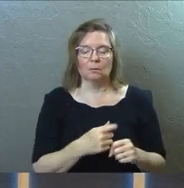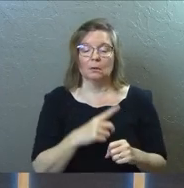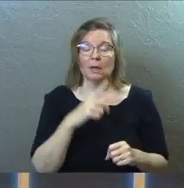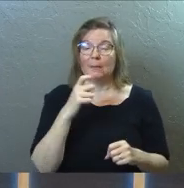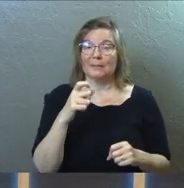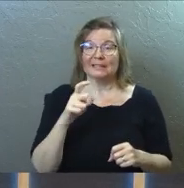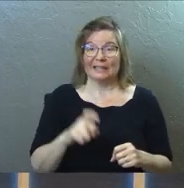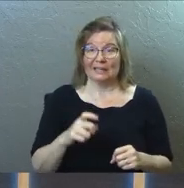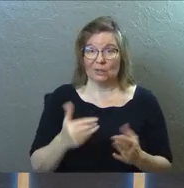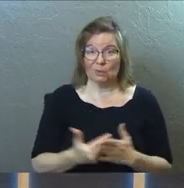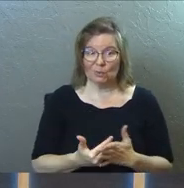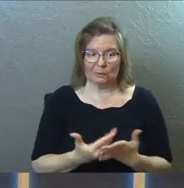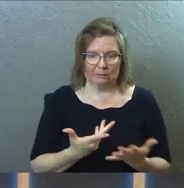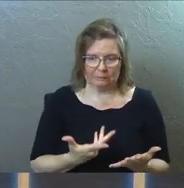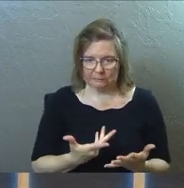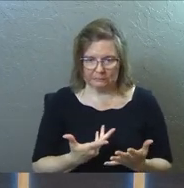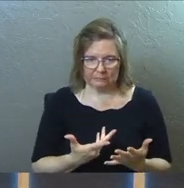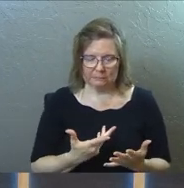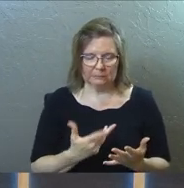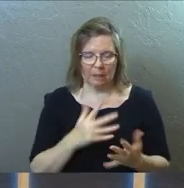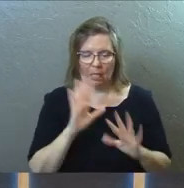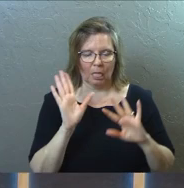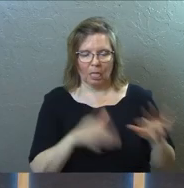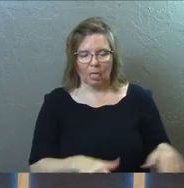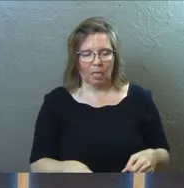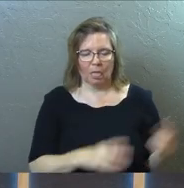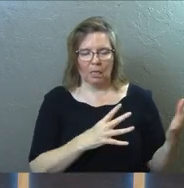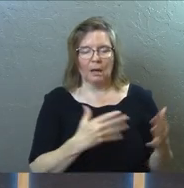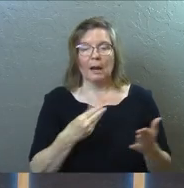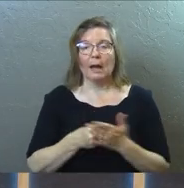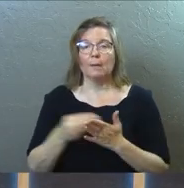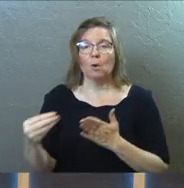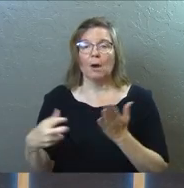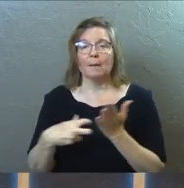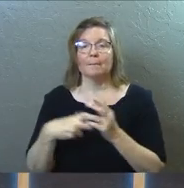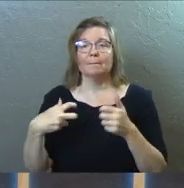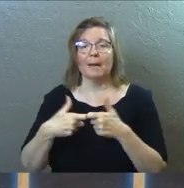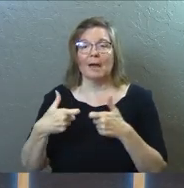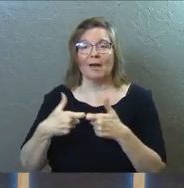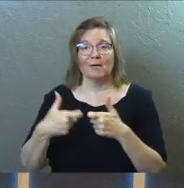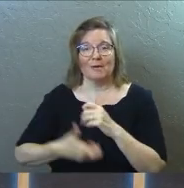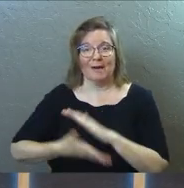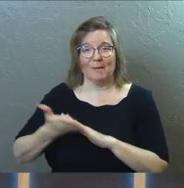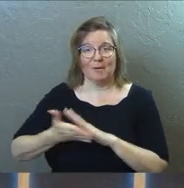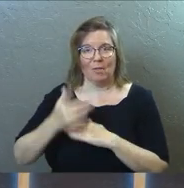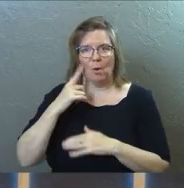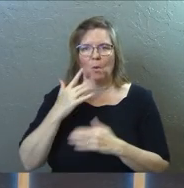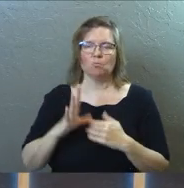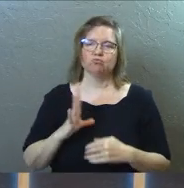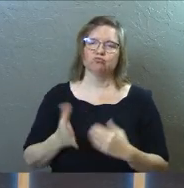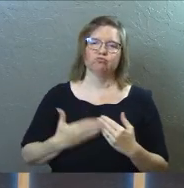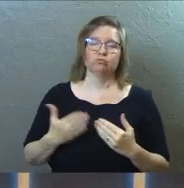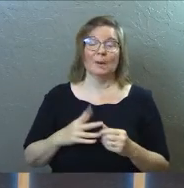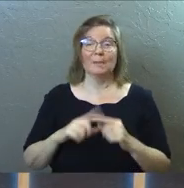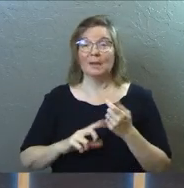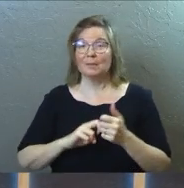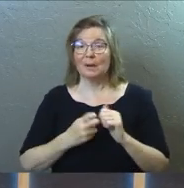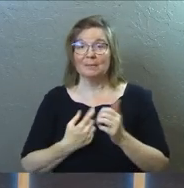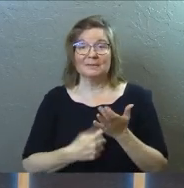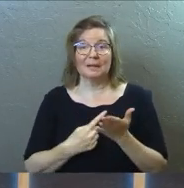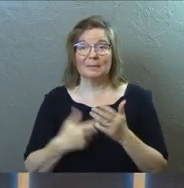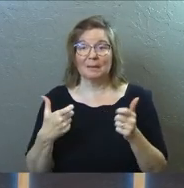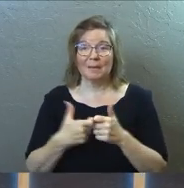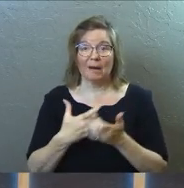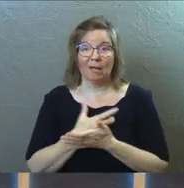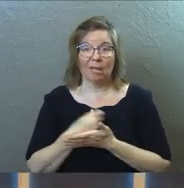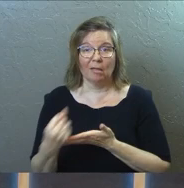wasn't able to manage all the mixtures and stuff, I just got battery operated. Amen? I just got battery operated. The problem is that sometimes the